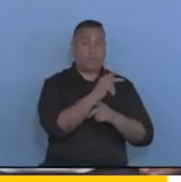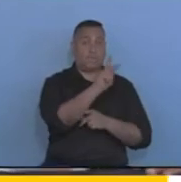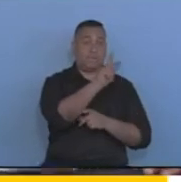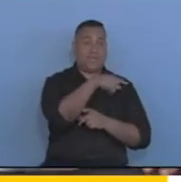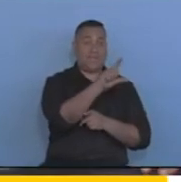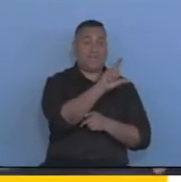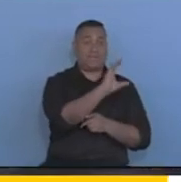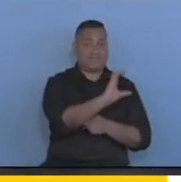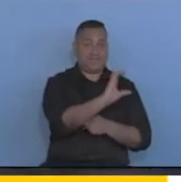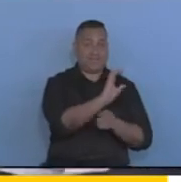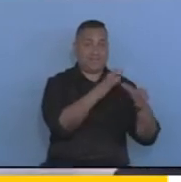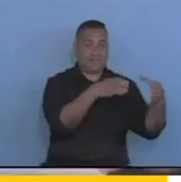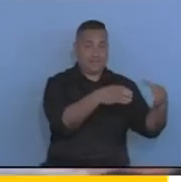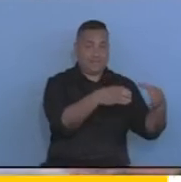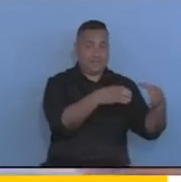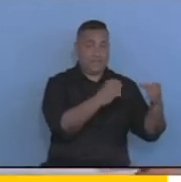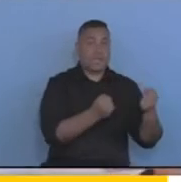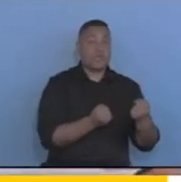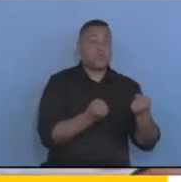lot of abbreviations there.